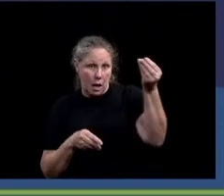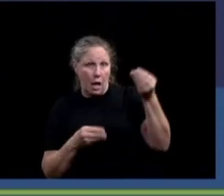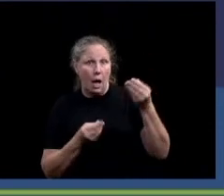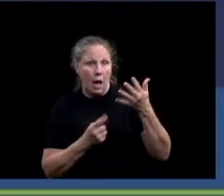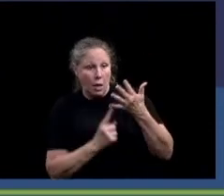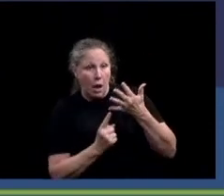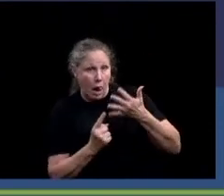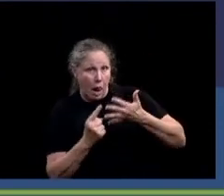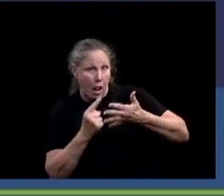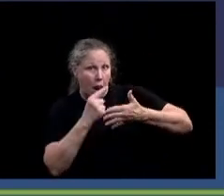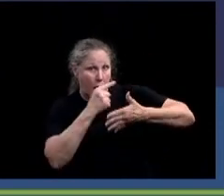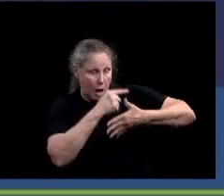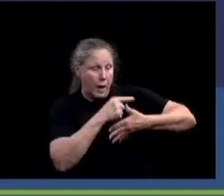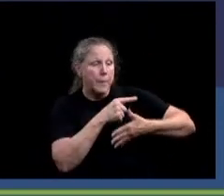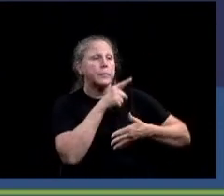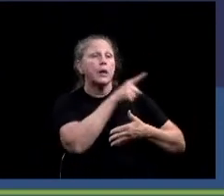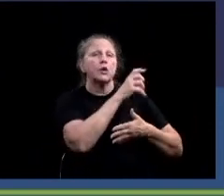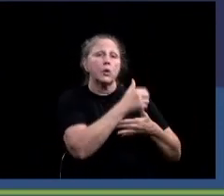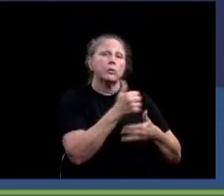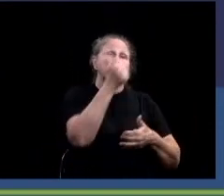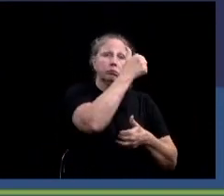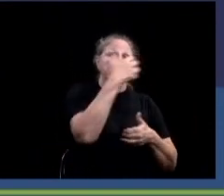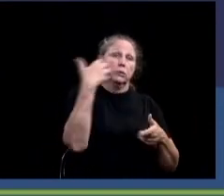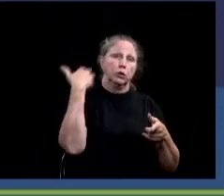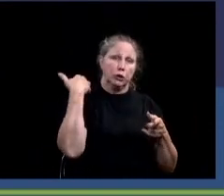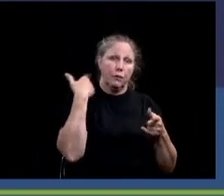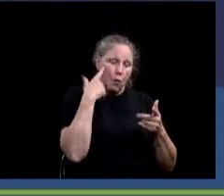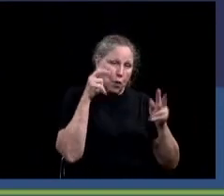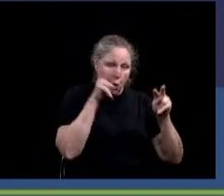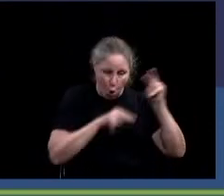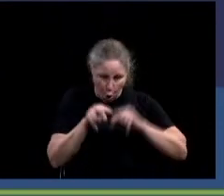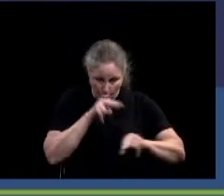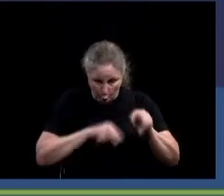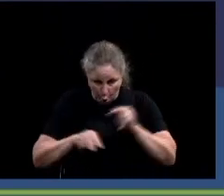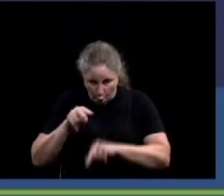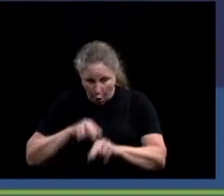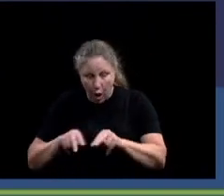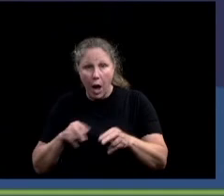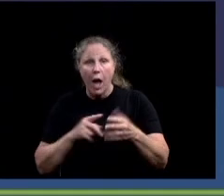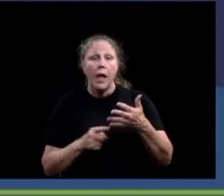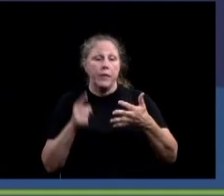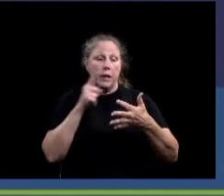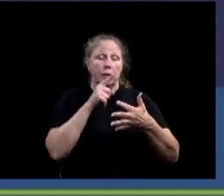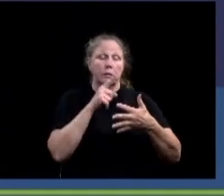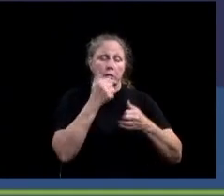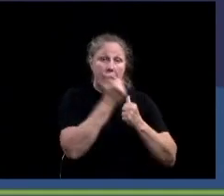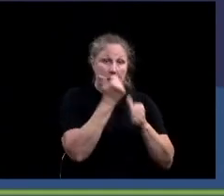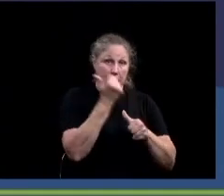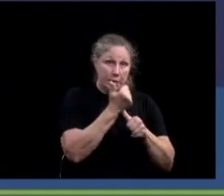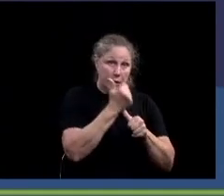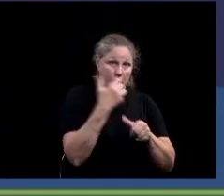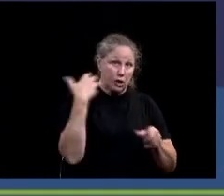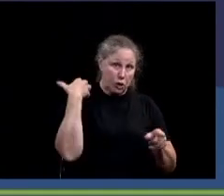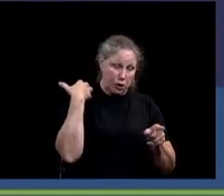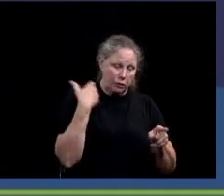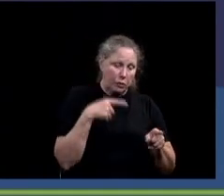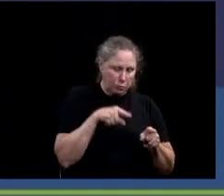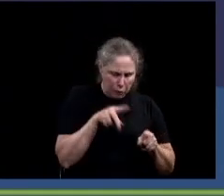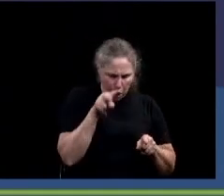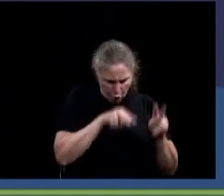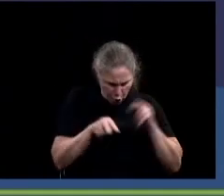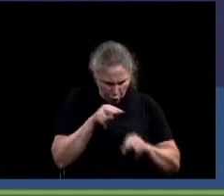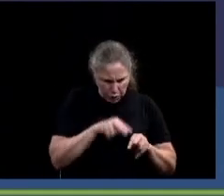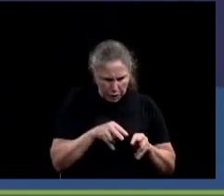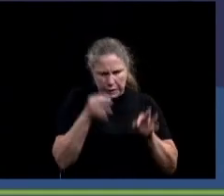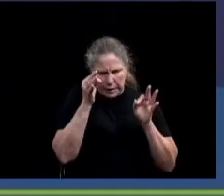for review, and then the assistant chief determines final review of that incident and sends